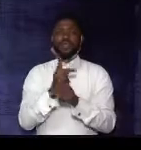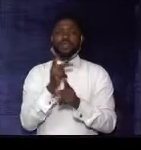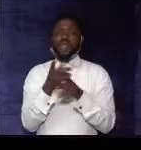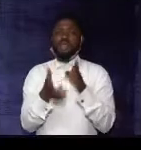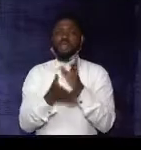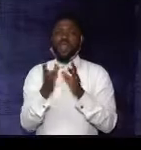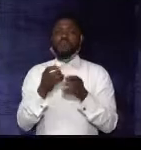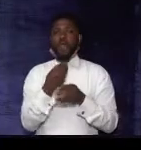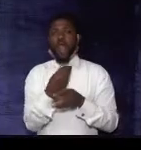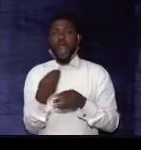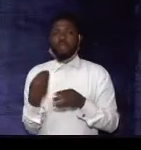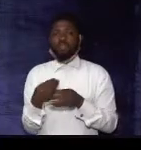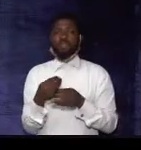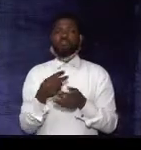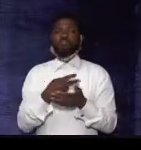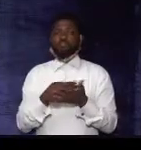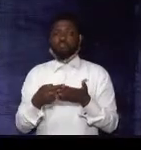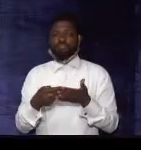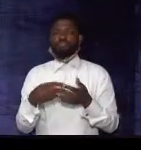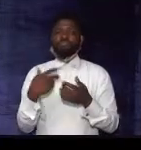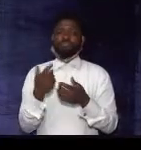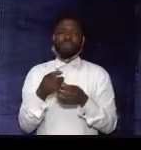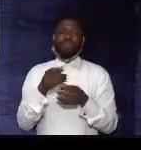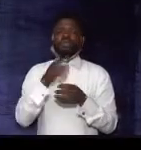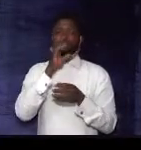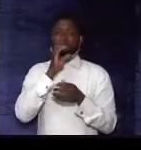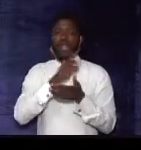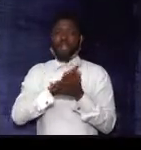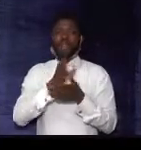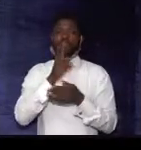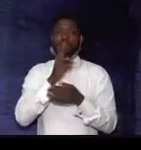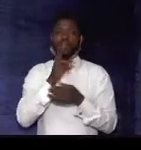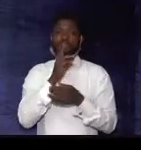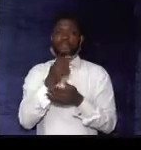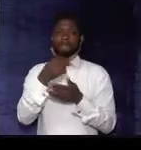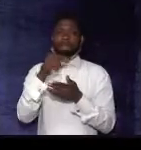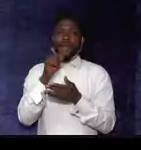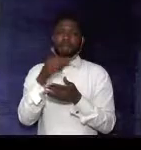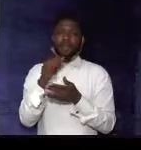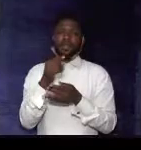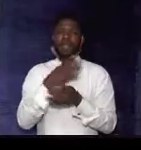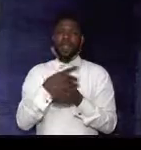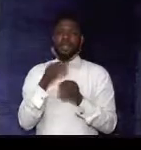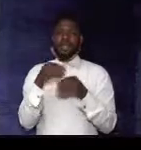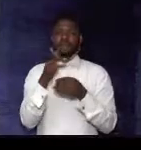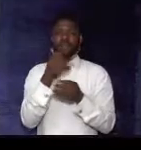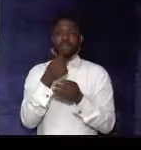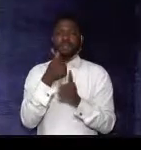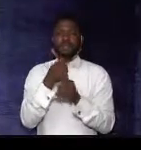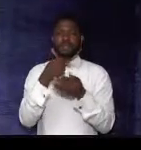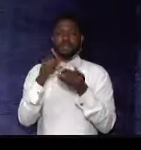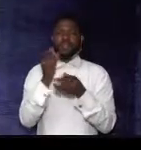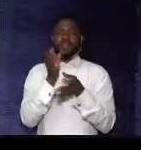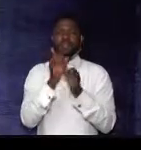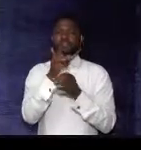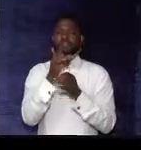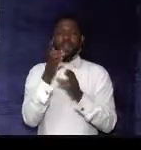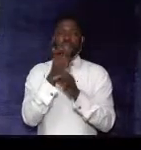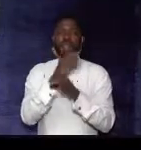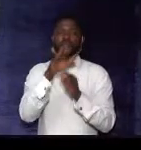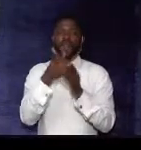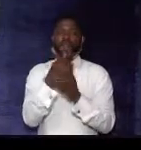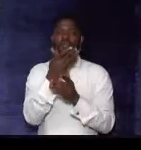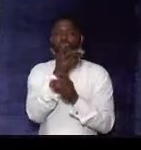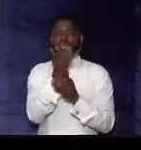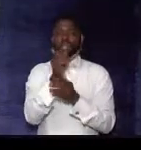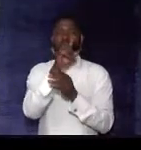not keep sharp object lying around carelessly. Drink clean water. We have many other answers. Mark accordingly and score yourself. If